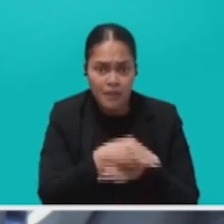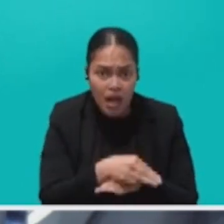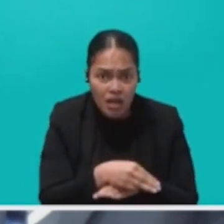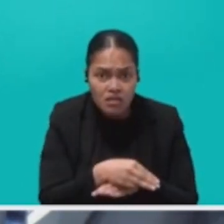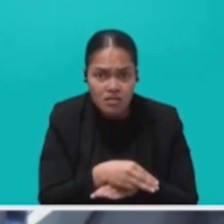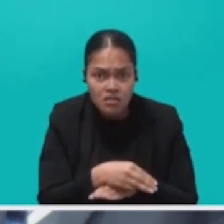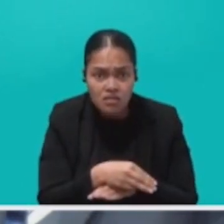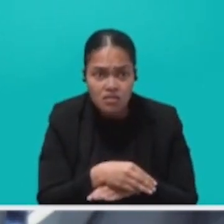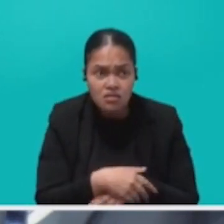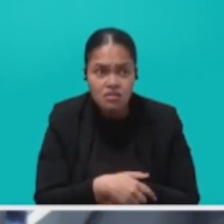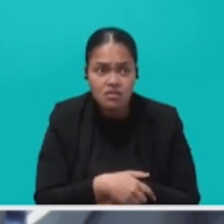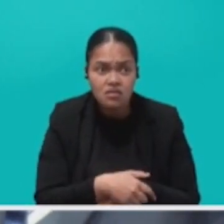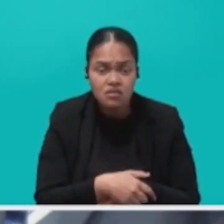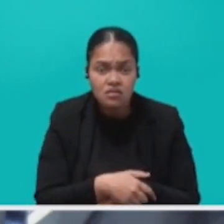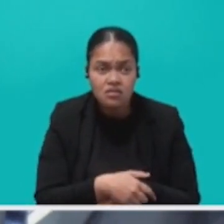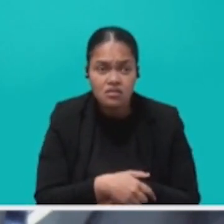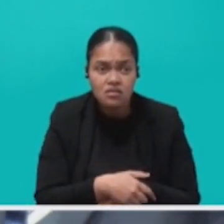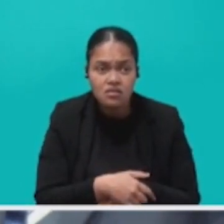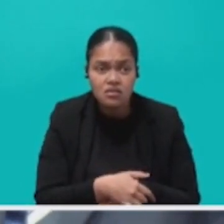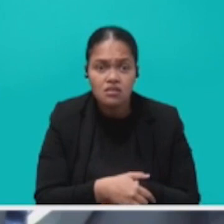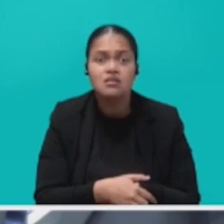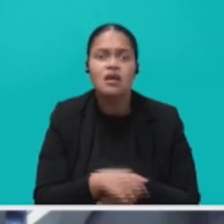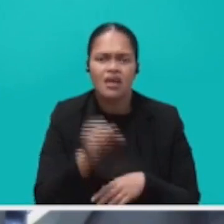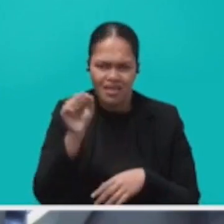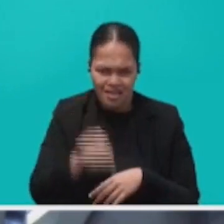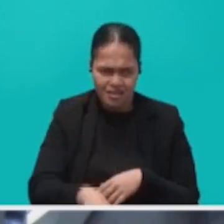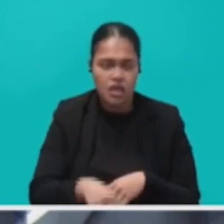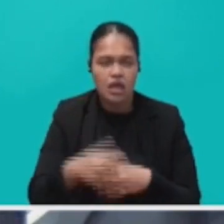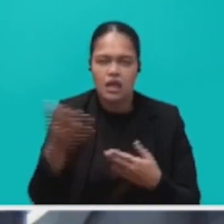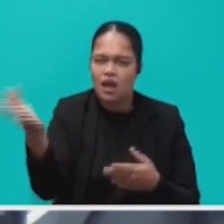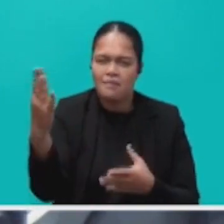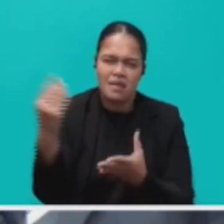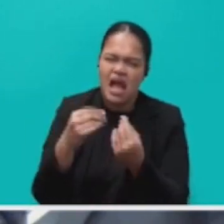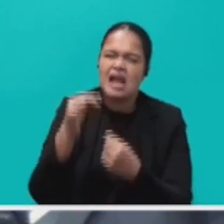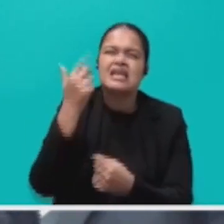doing it. Of course we are doing it.